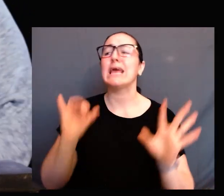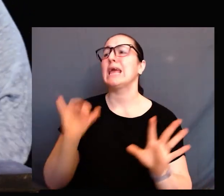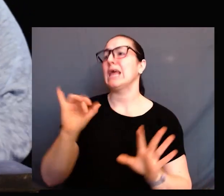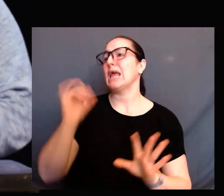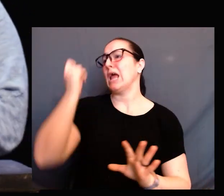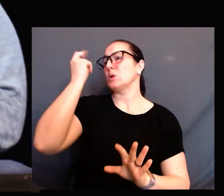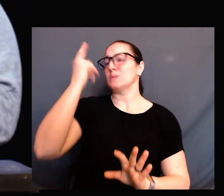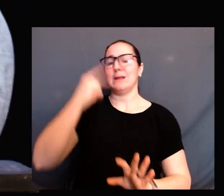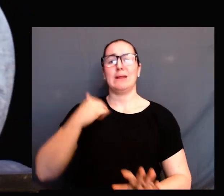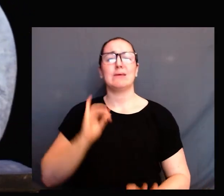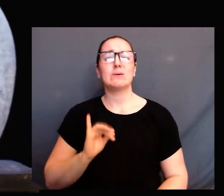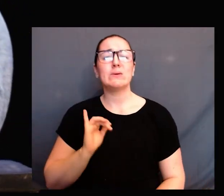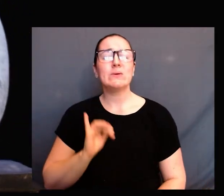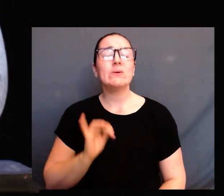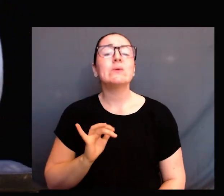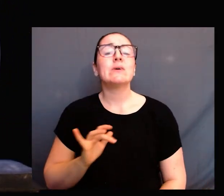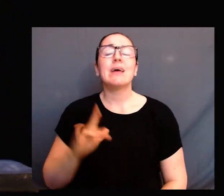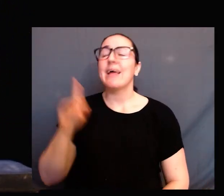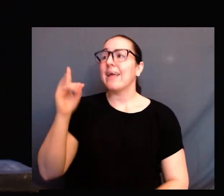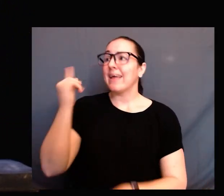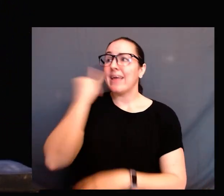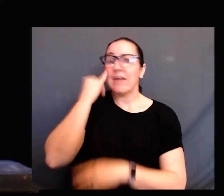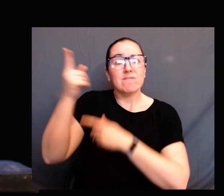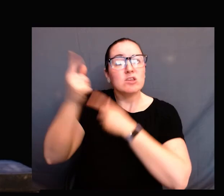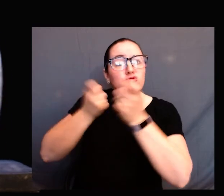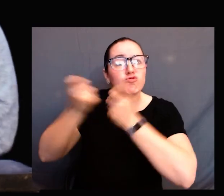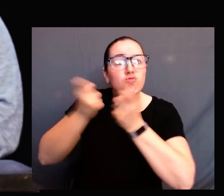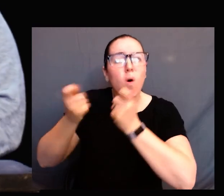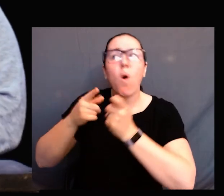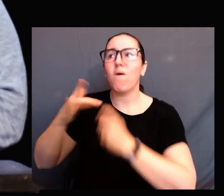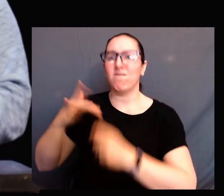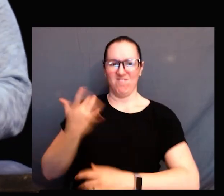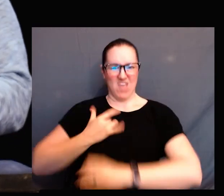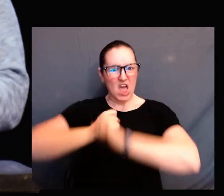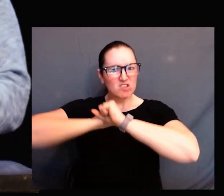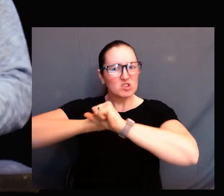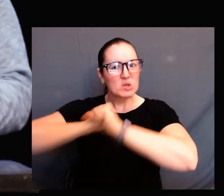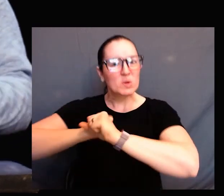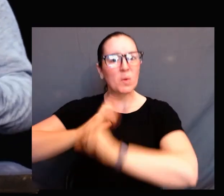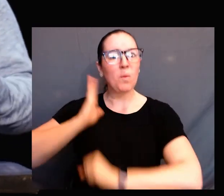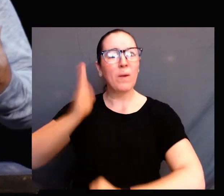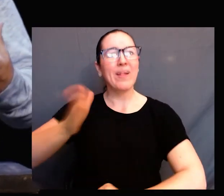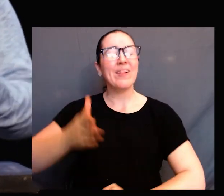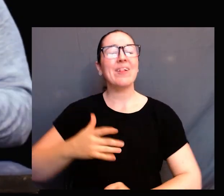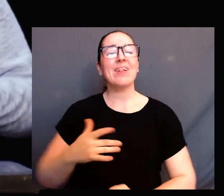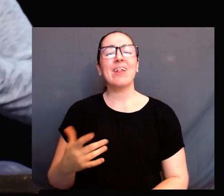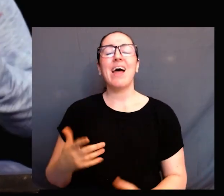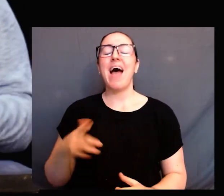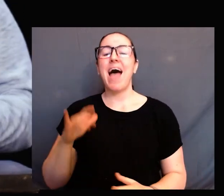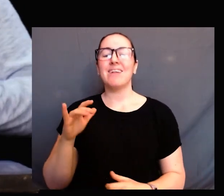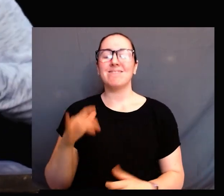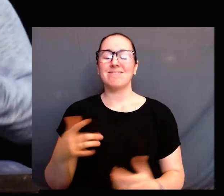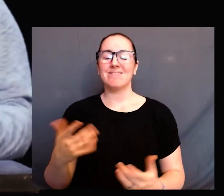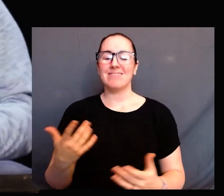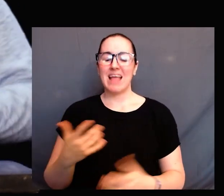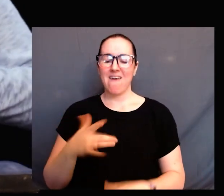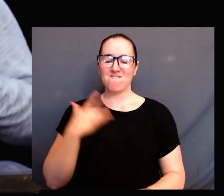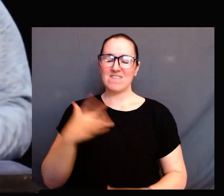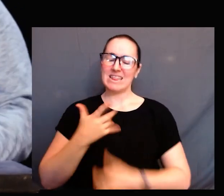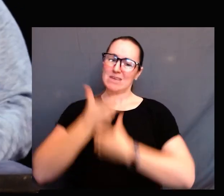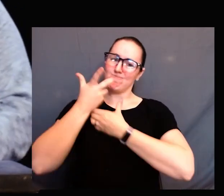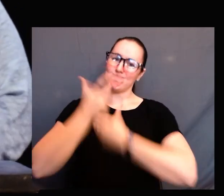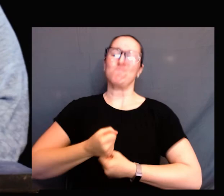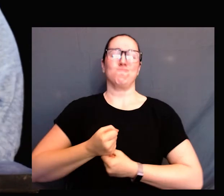clarity. When he's in control, he brings incredible security. And he brings a non-anxious sense